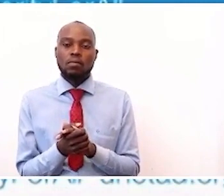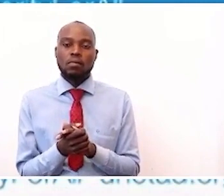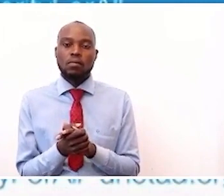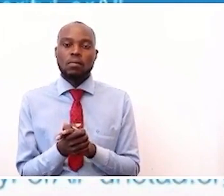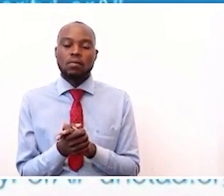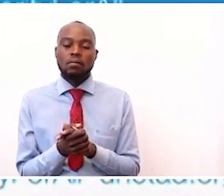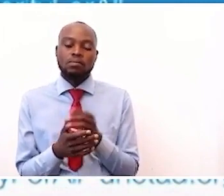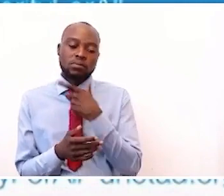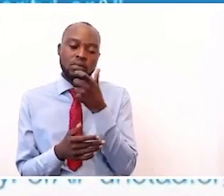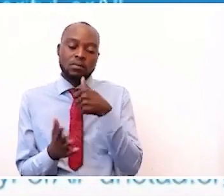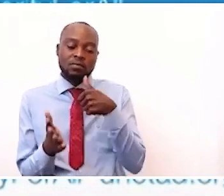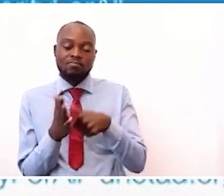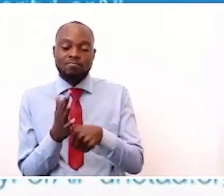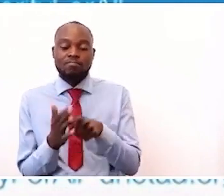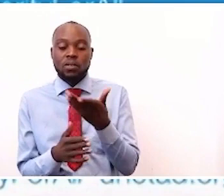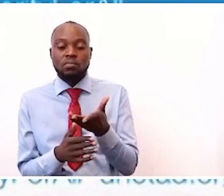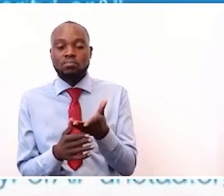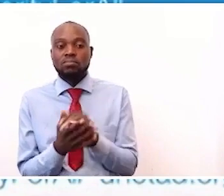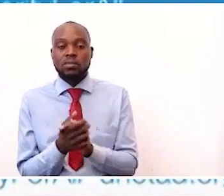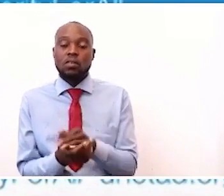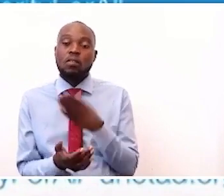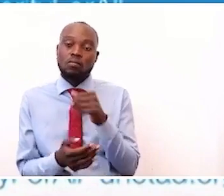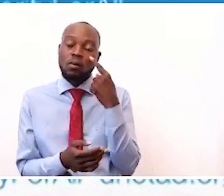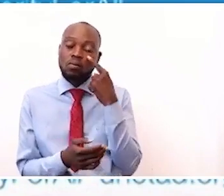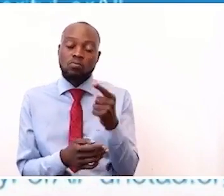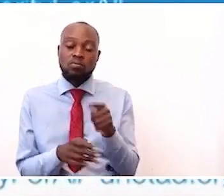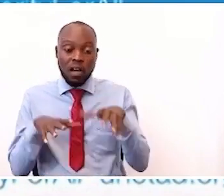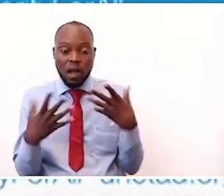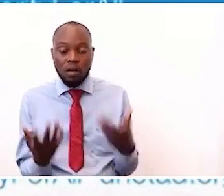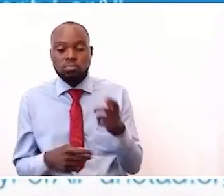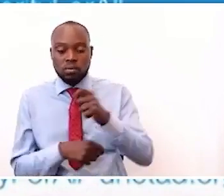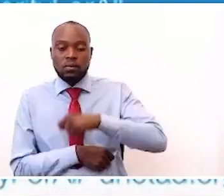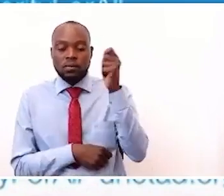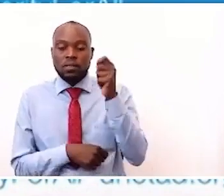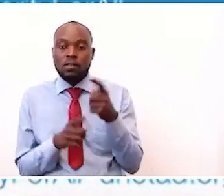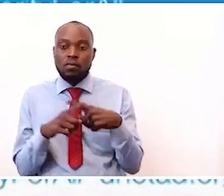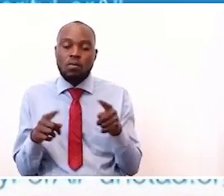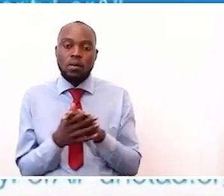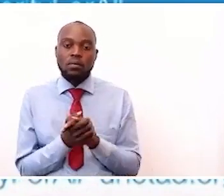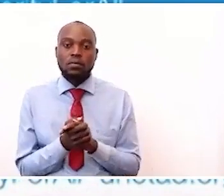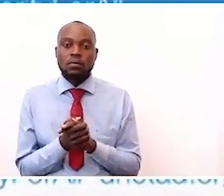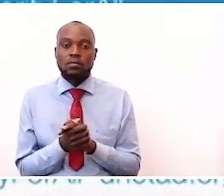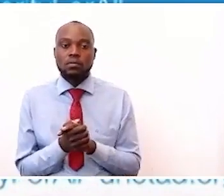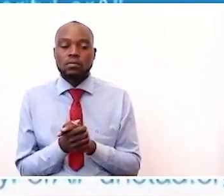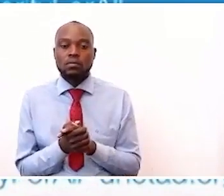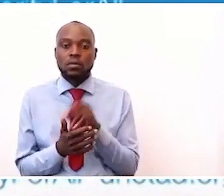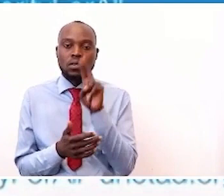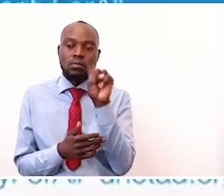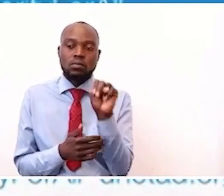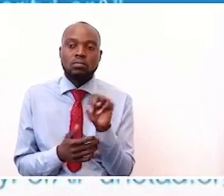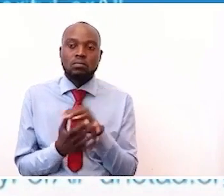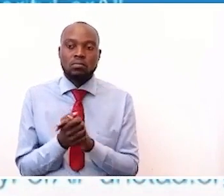in the UN, is to consider how we can actually expand a new way of looking at